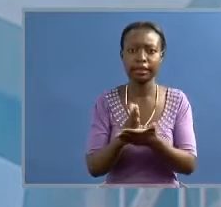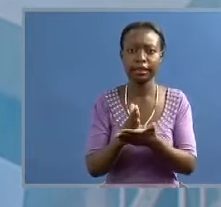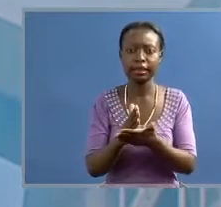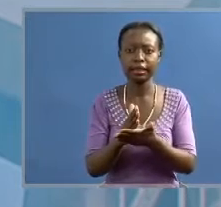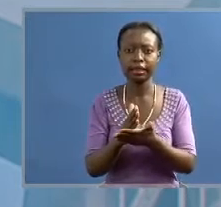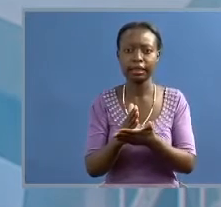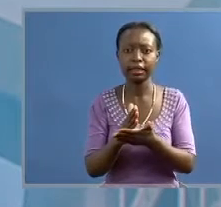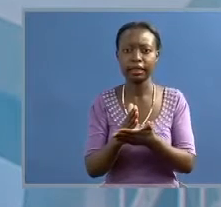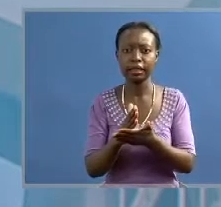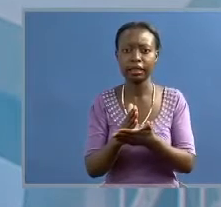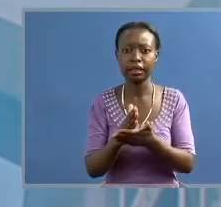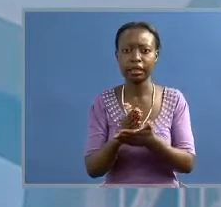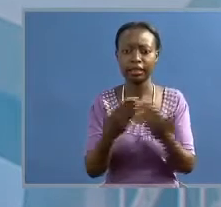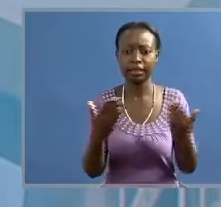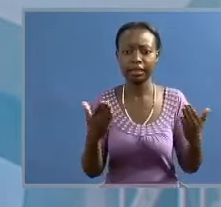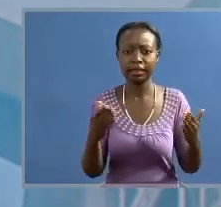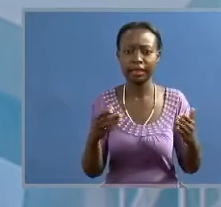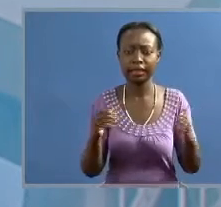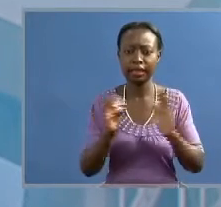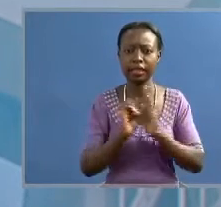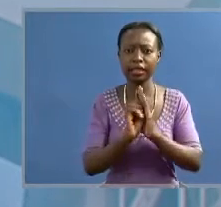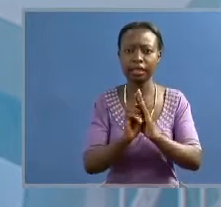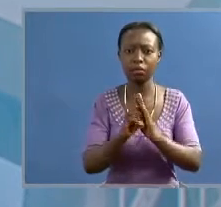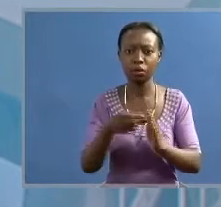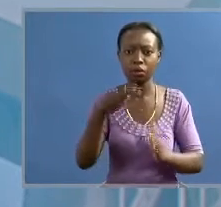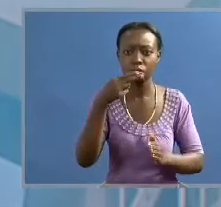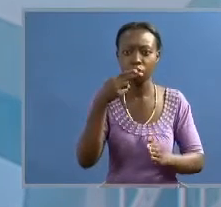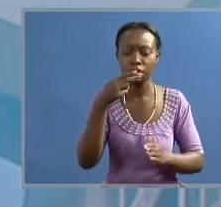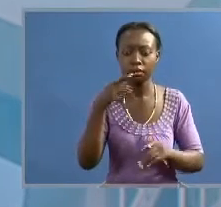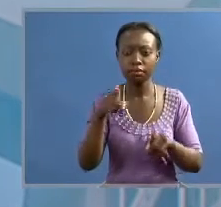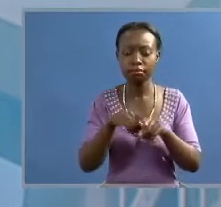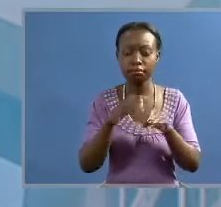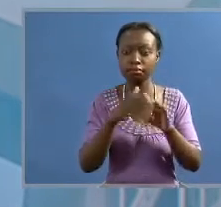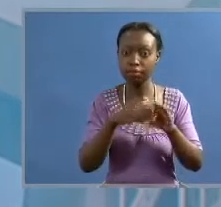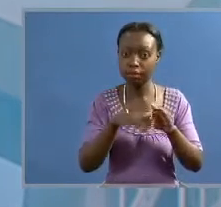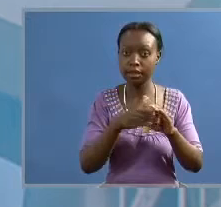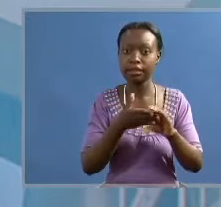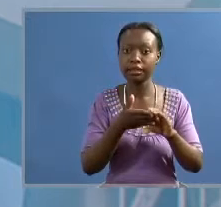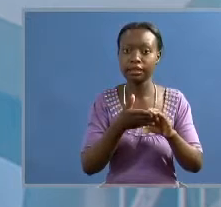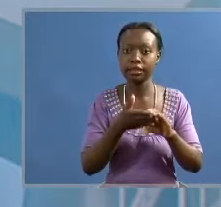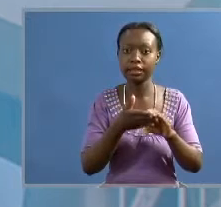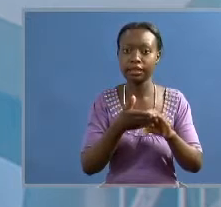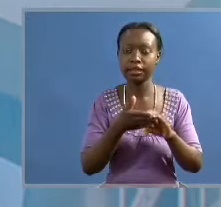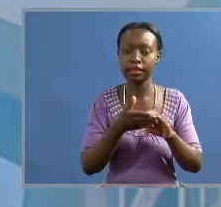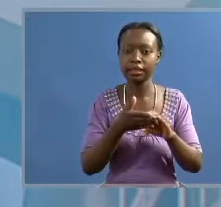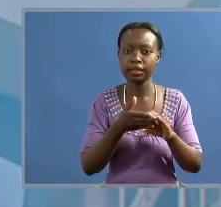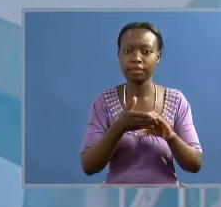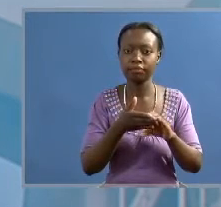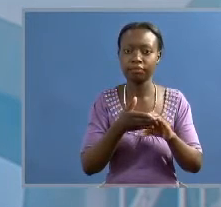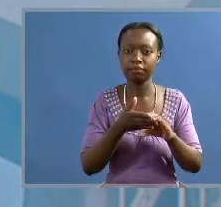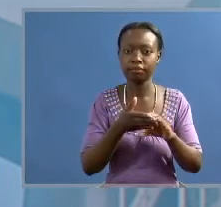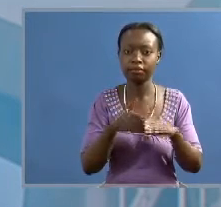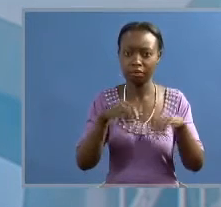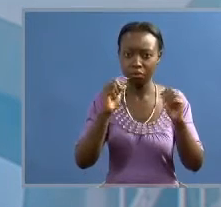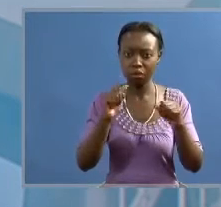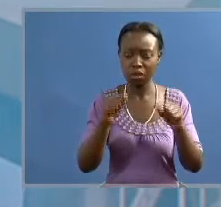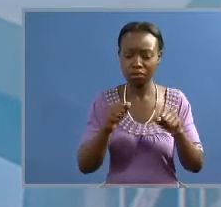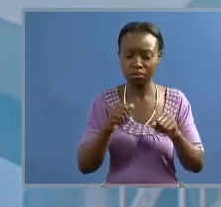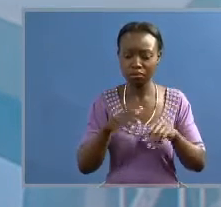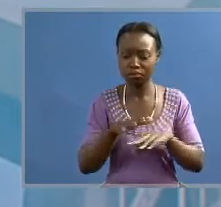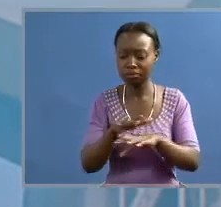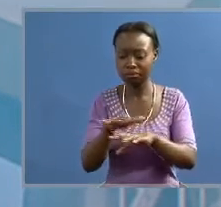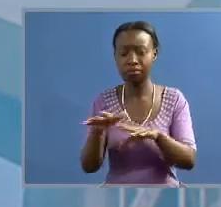fomites, inanimate objects like spoons and utensils, because then in that way we can transmit the